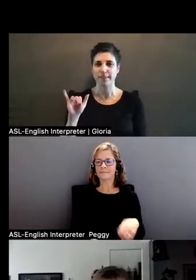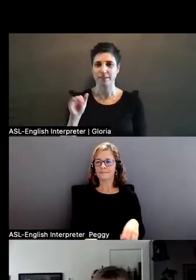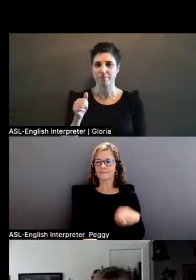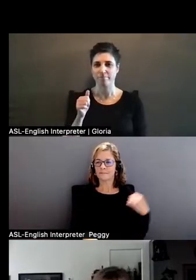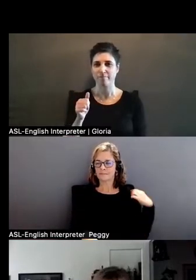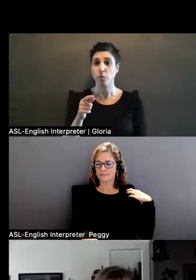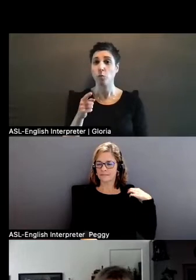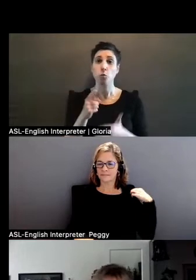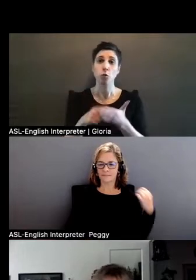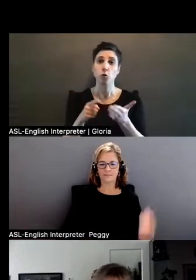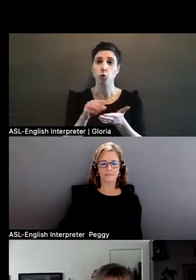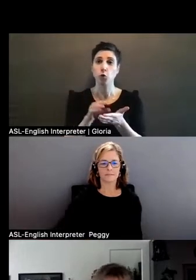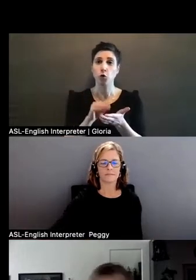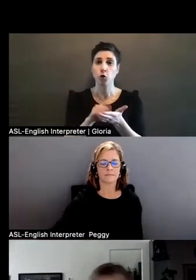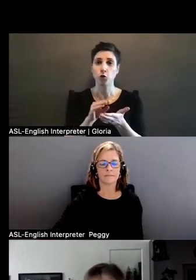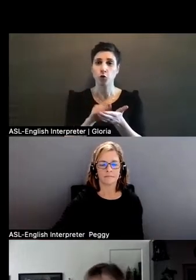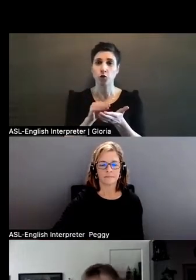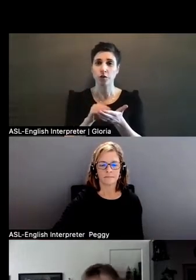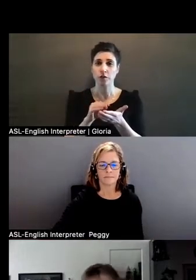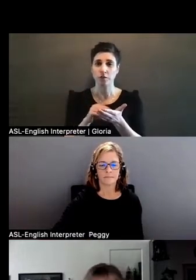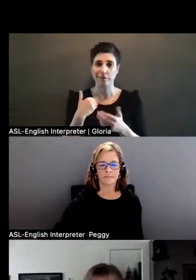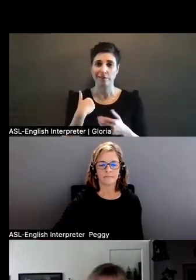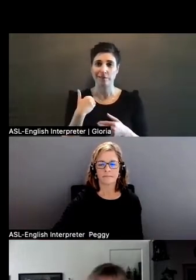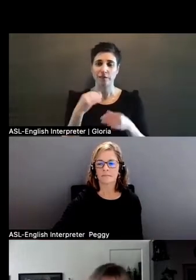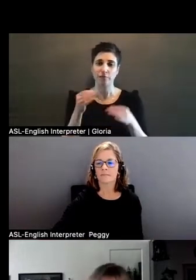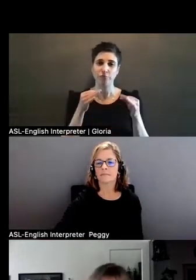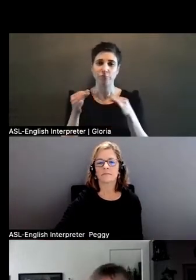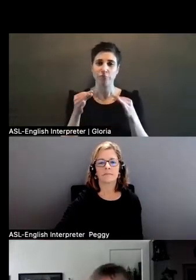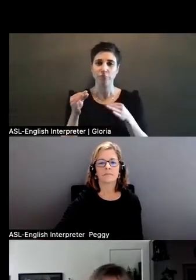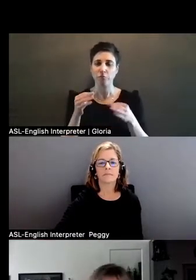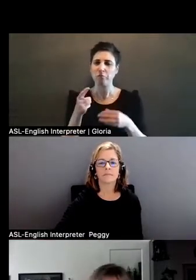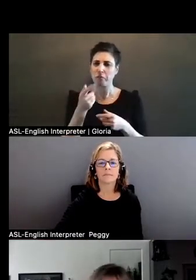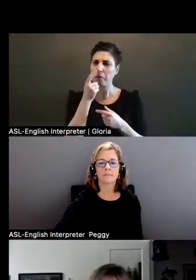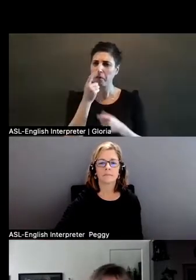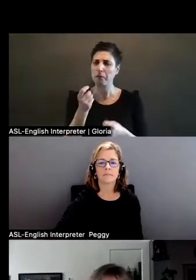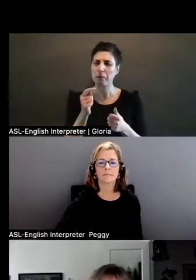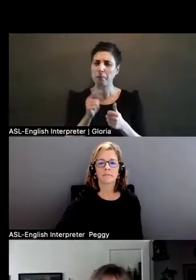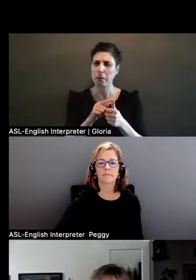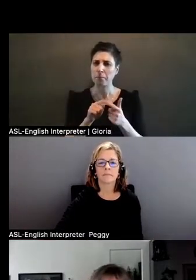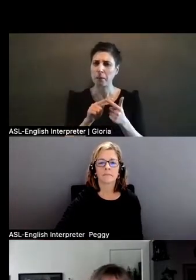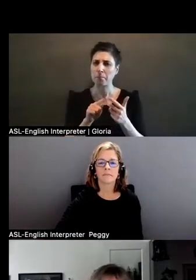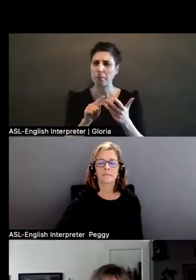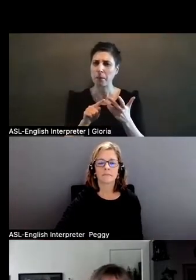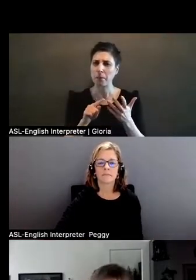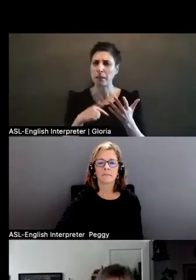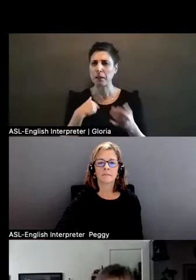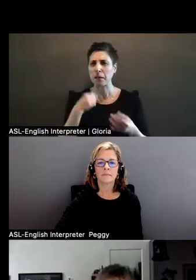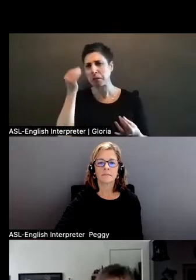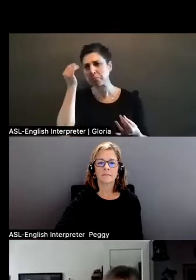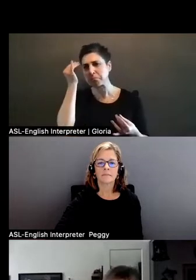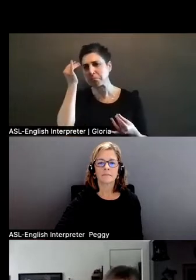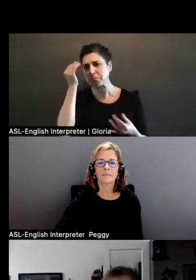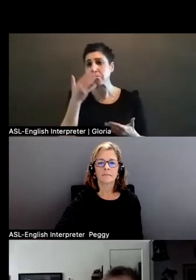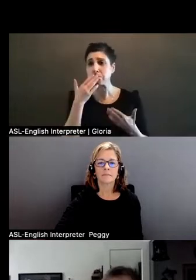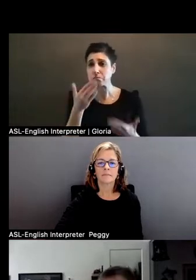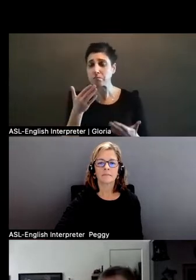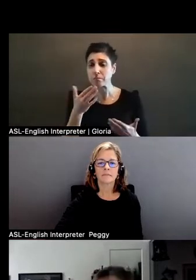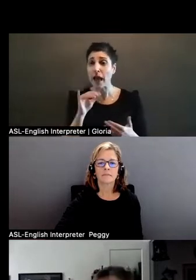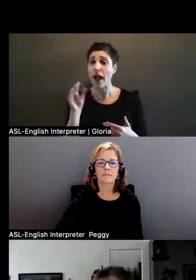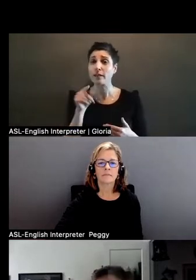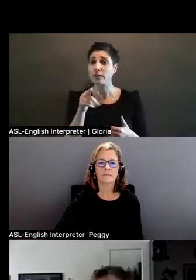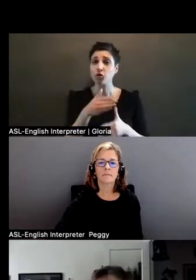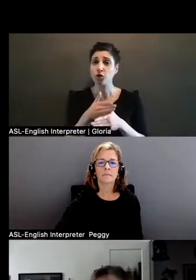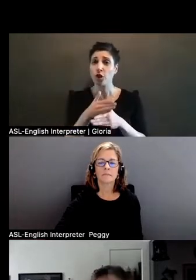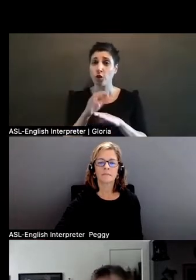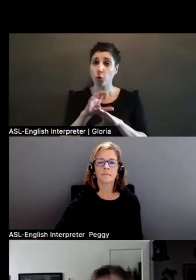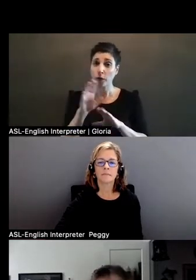I'm kind of mulling over as you were talking. That's really helpful. And thanks again for sharing the curriculum and your address.